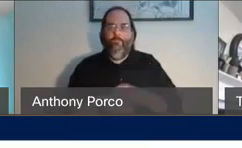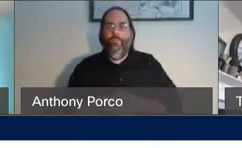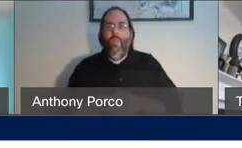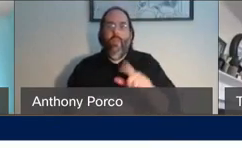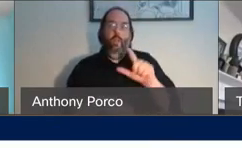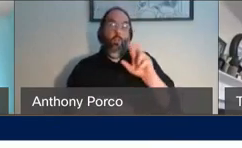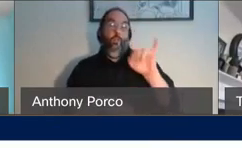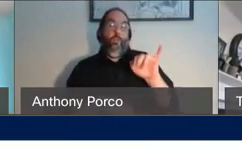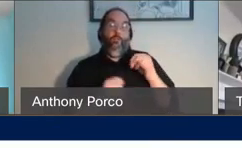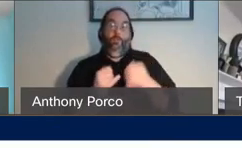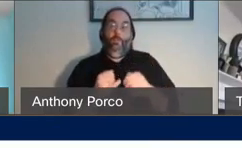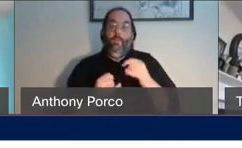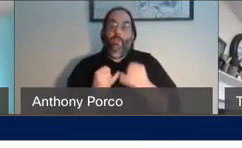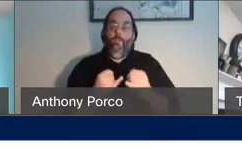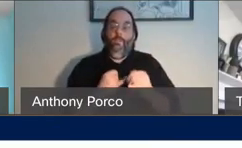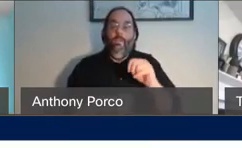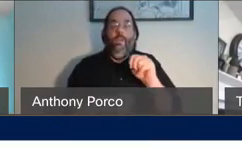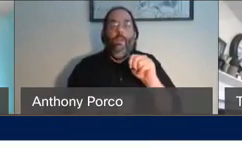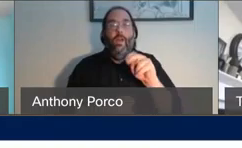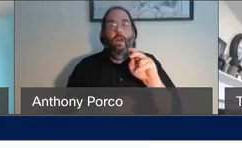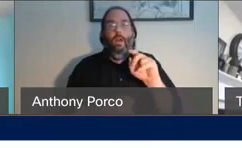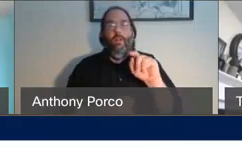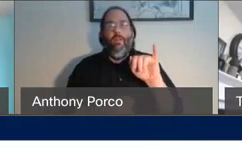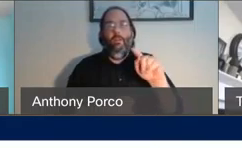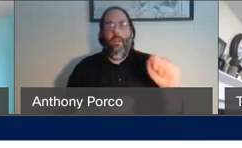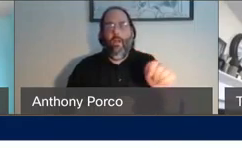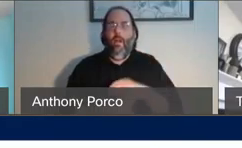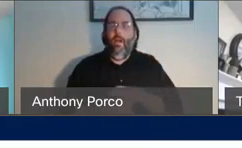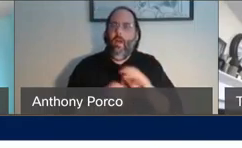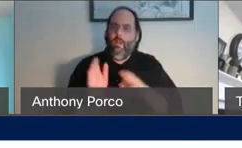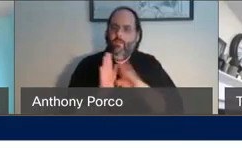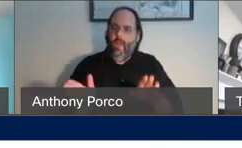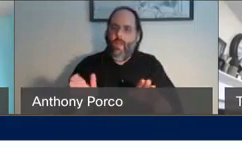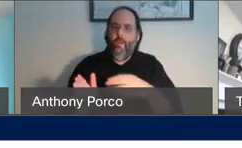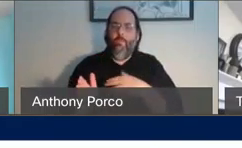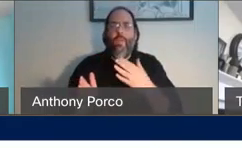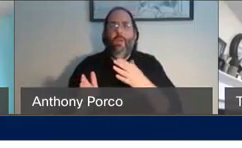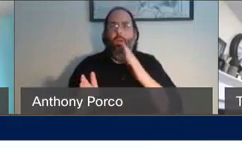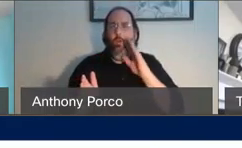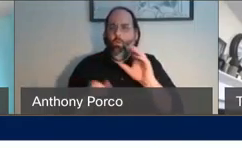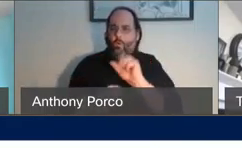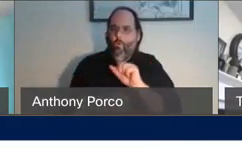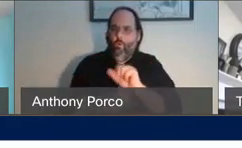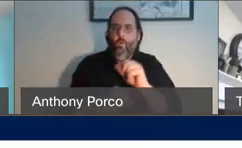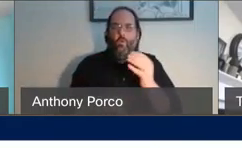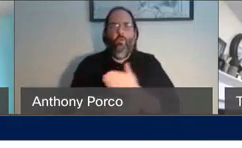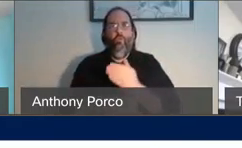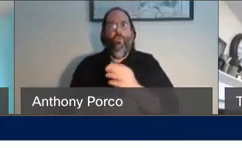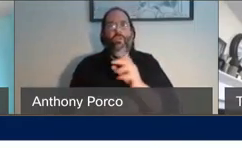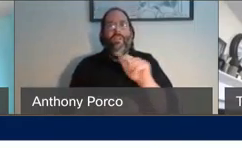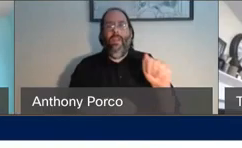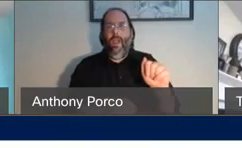the last one is Neeraja Kulashetty, is a contract developer. She's working on a new DDA case management